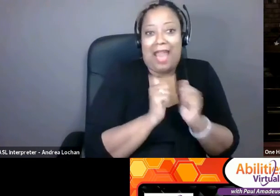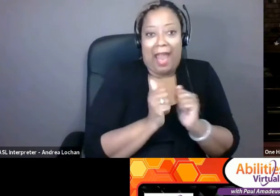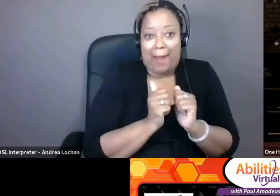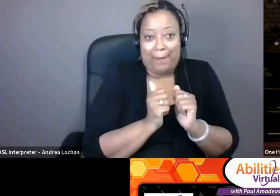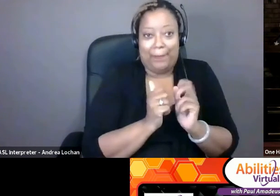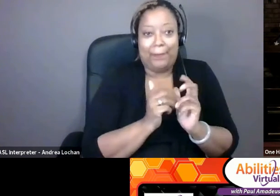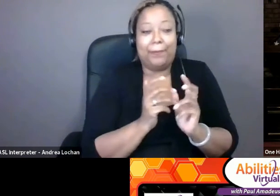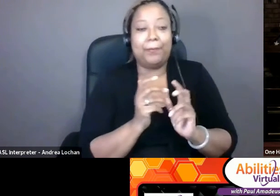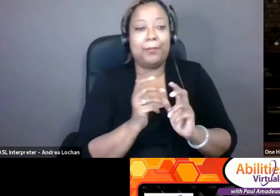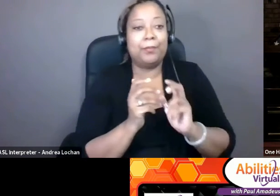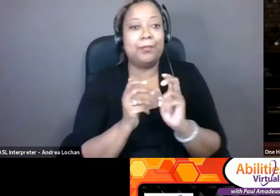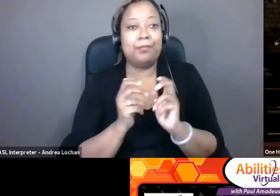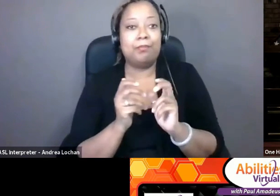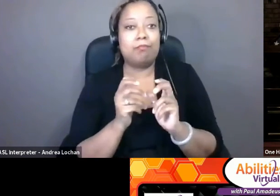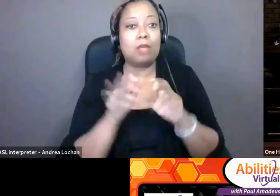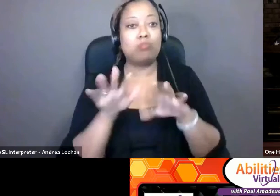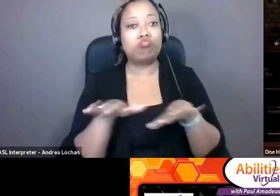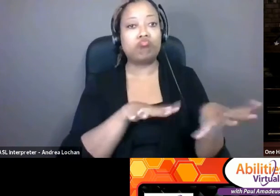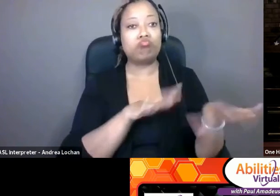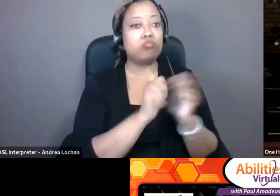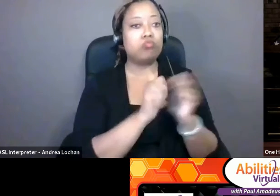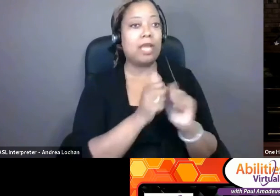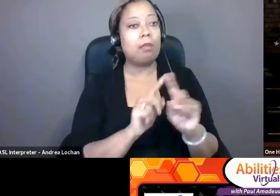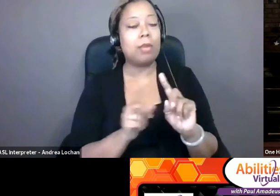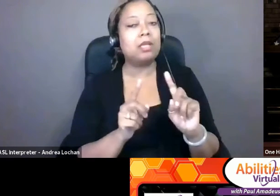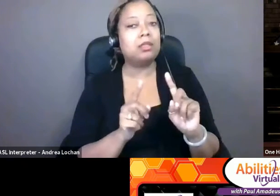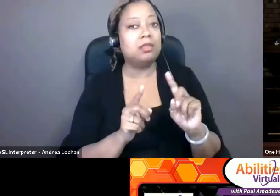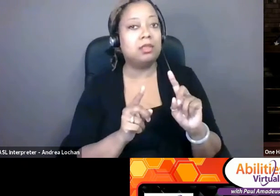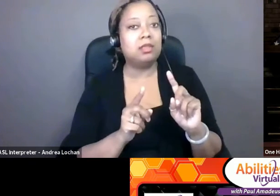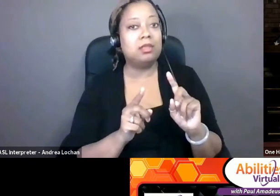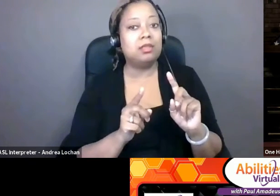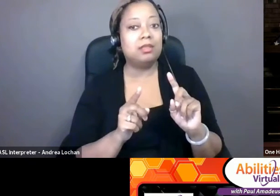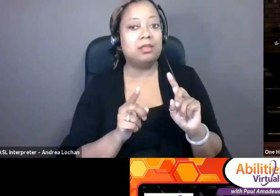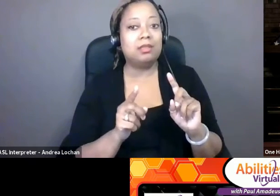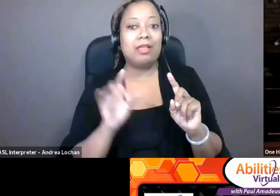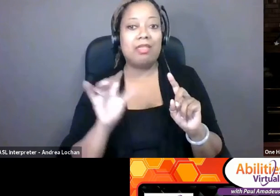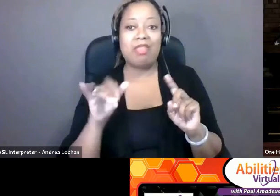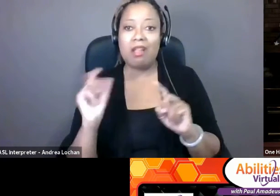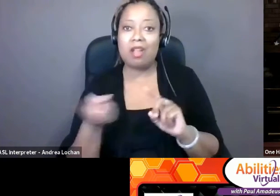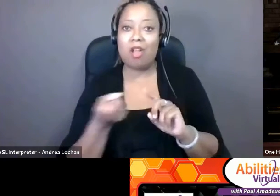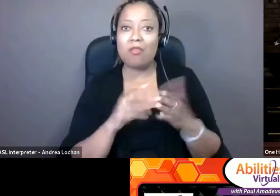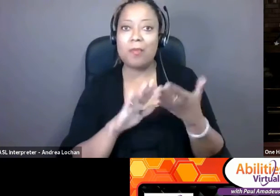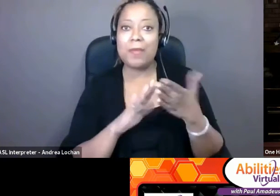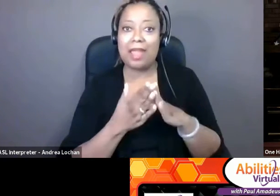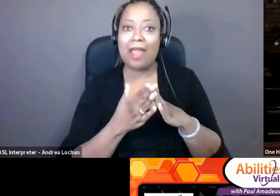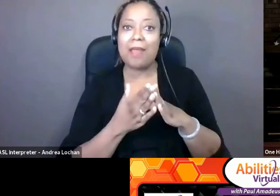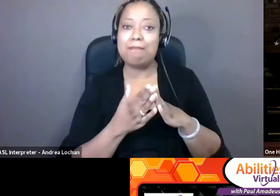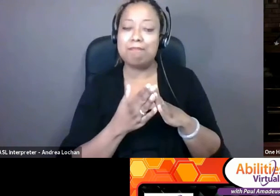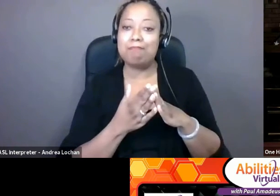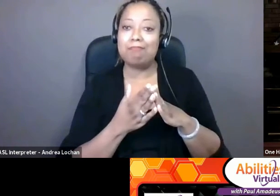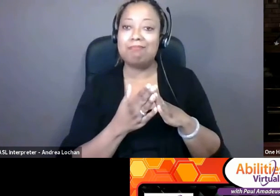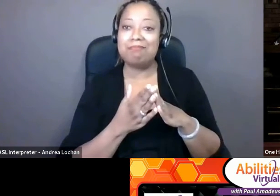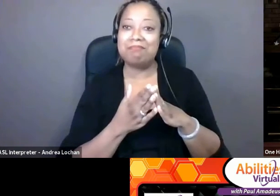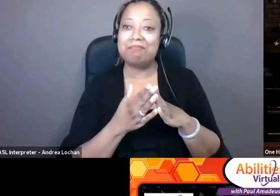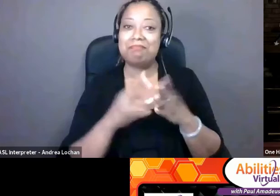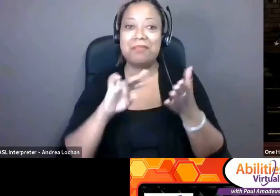think about, or the leisure game. It actually became a sense of purpose for me.